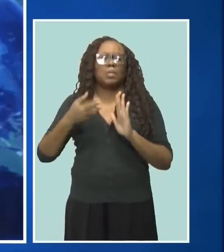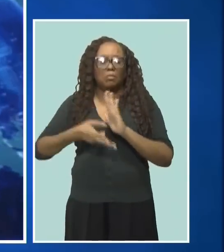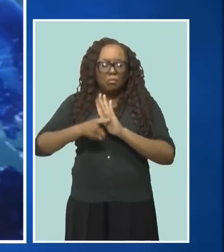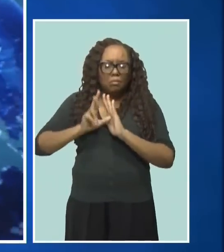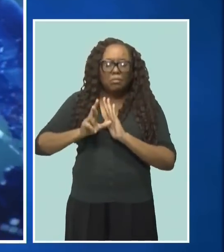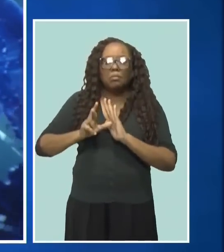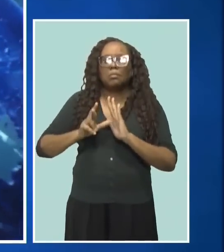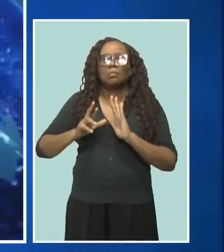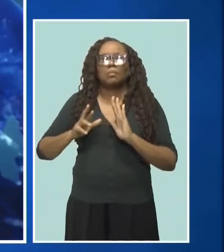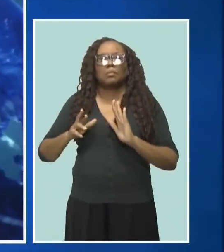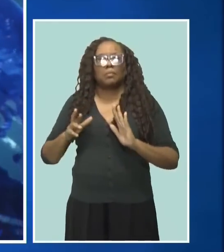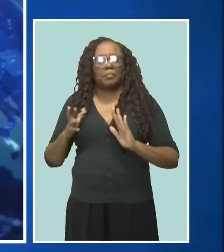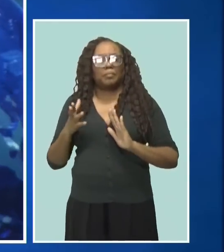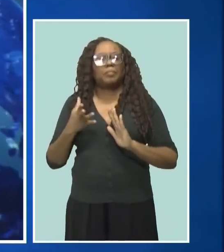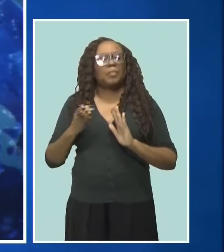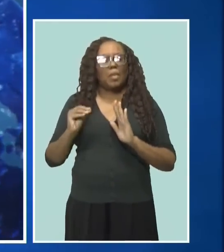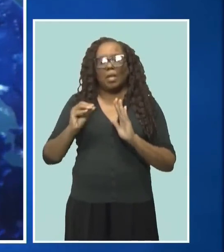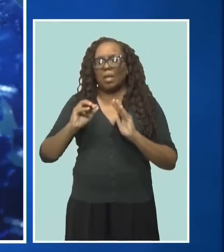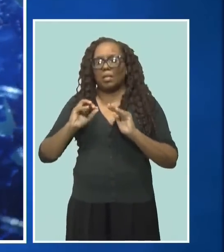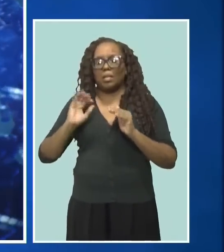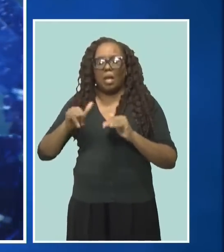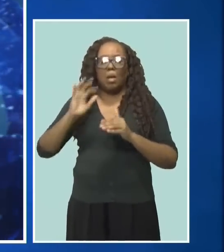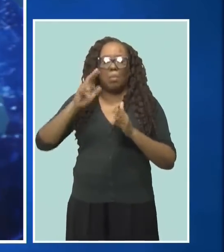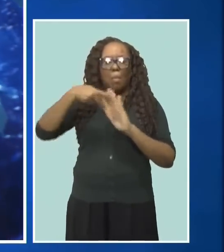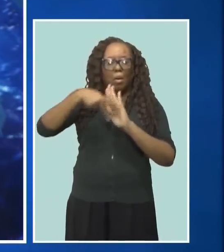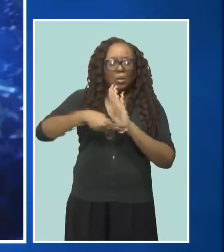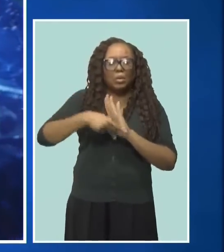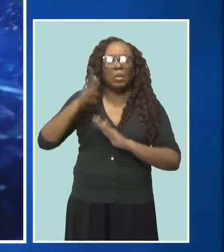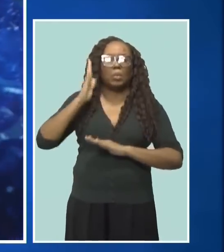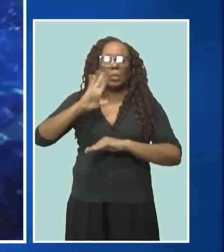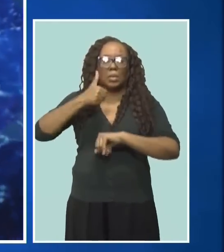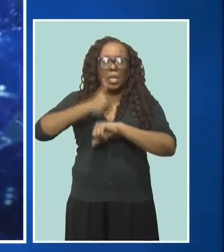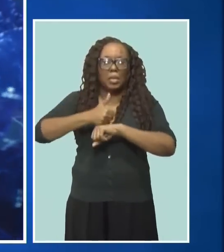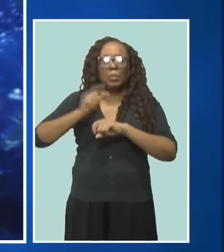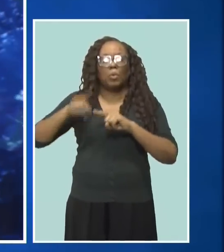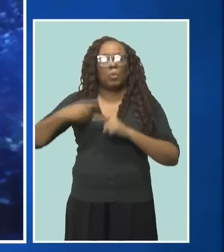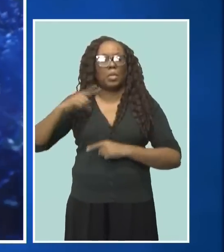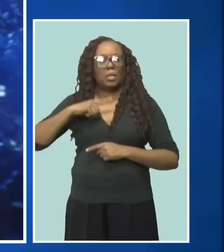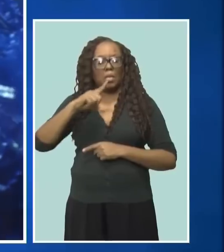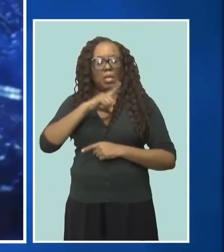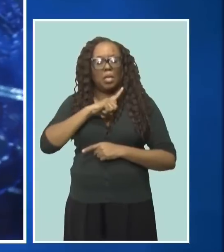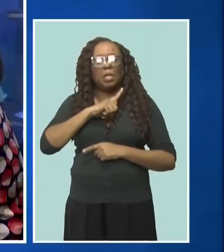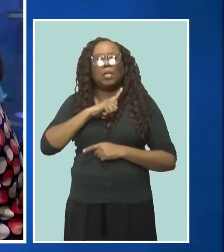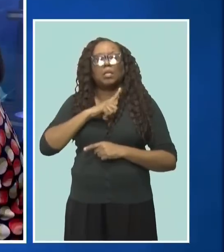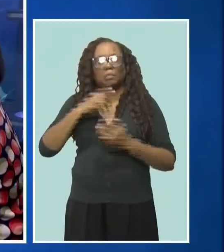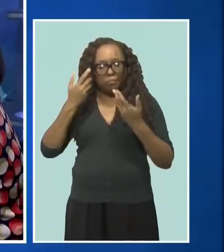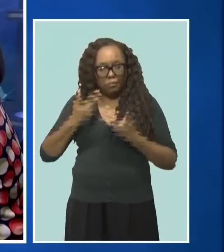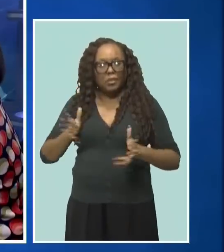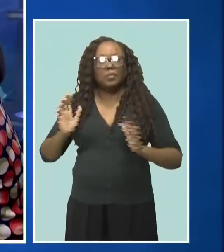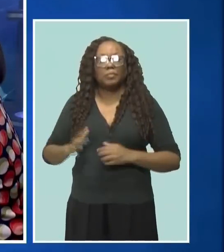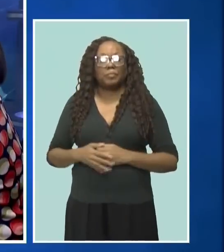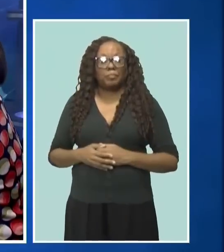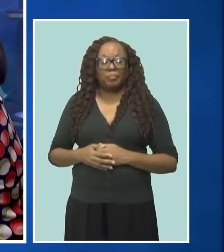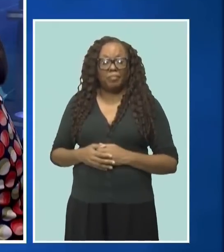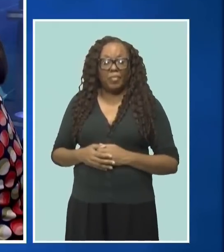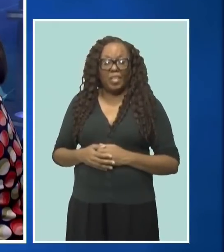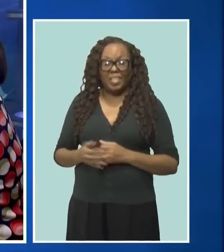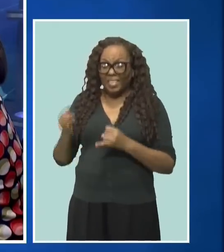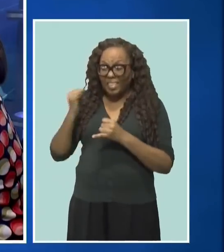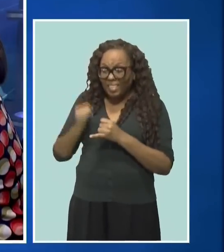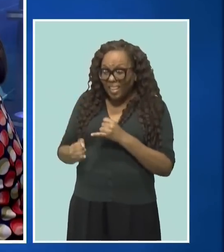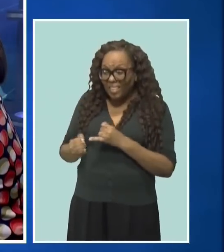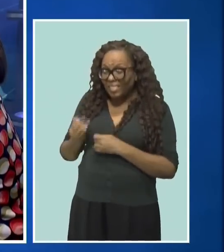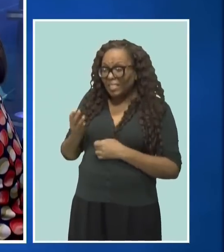the operationalization of the framework will come into place as soon as the legislation is finalized. Okay. Now, finally, are there